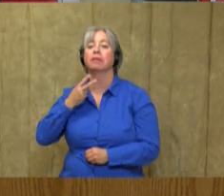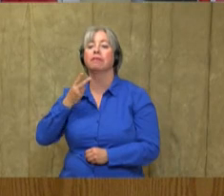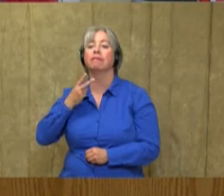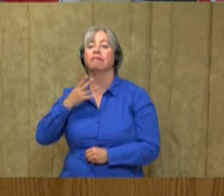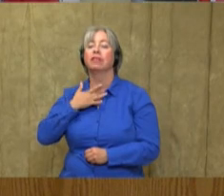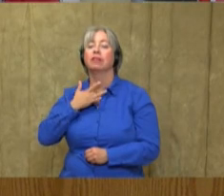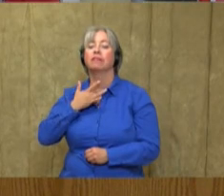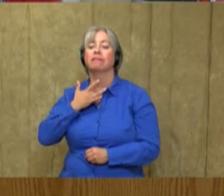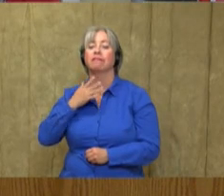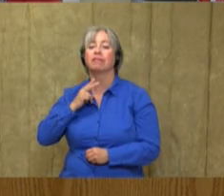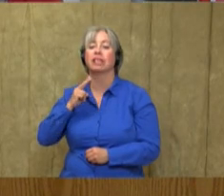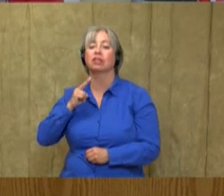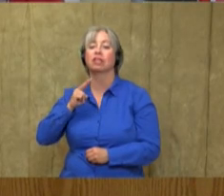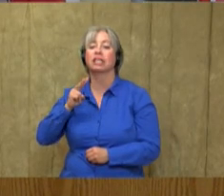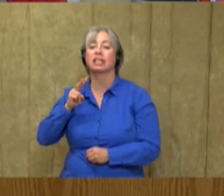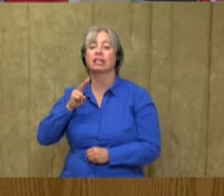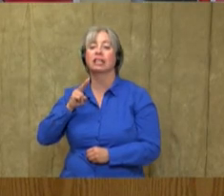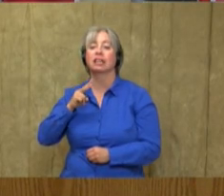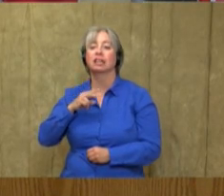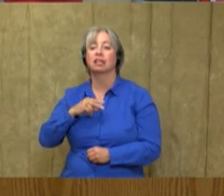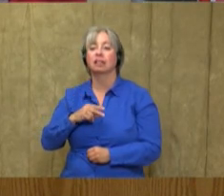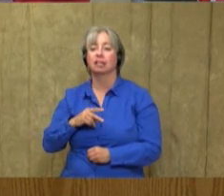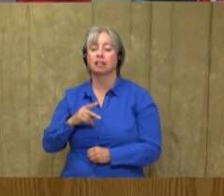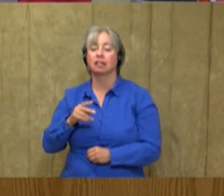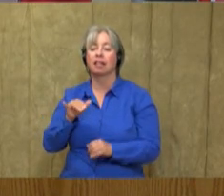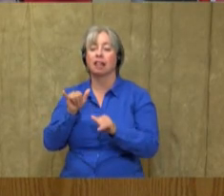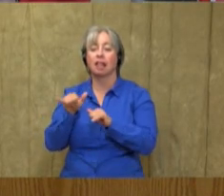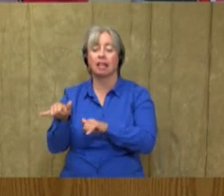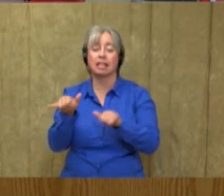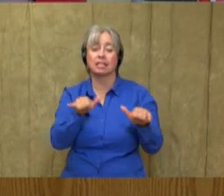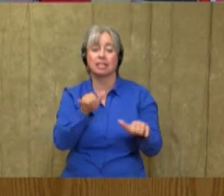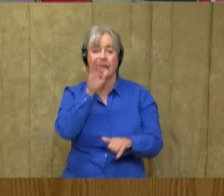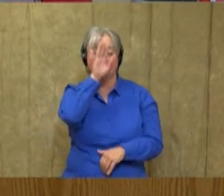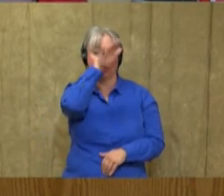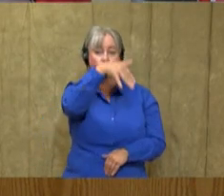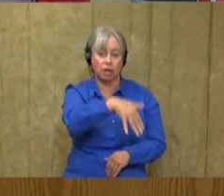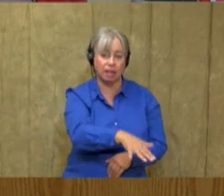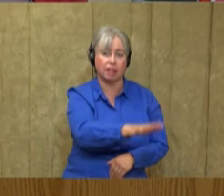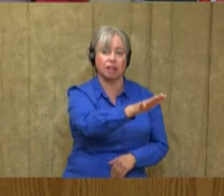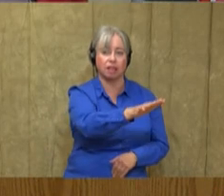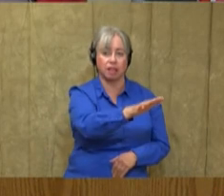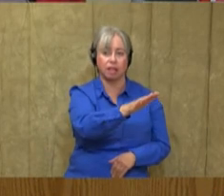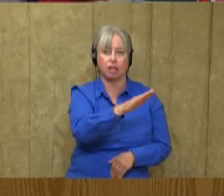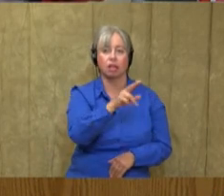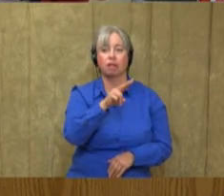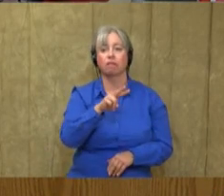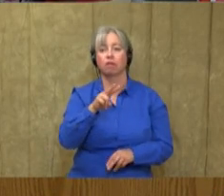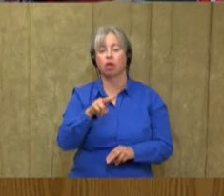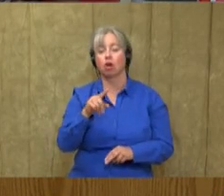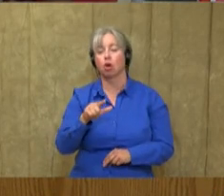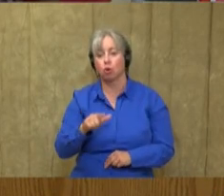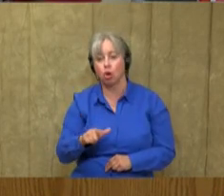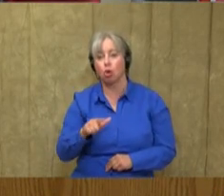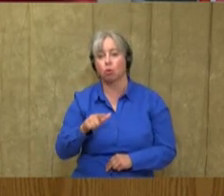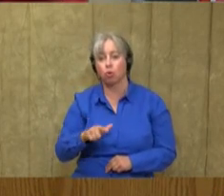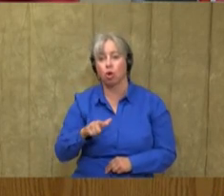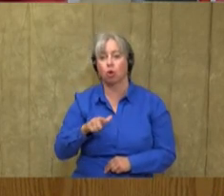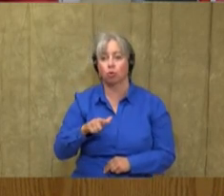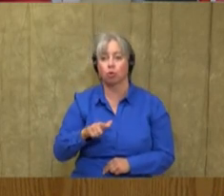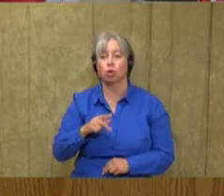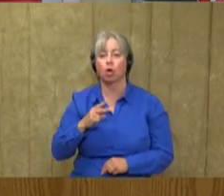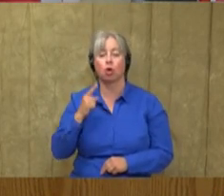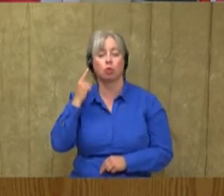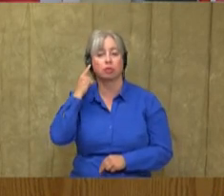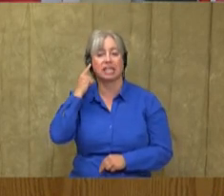you can feel that vibration. Well, elephants do the same thing, but they do it at a very, very, very low pitch.